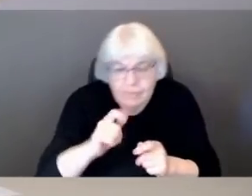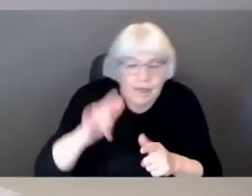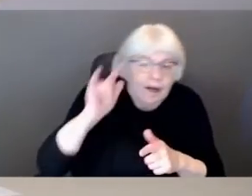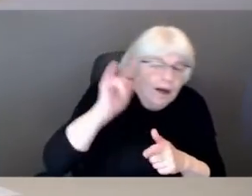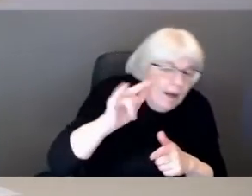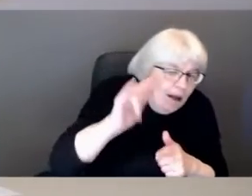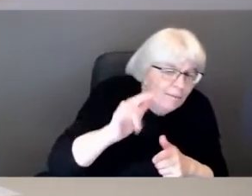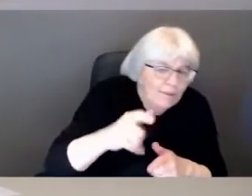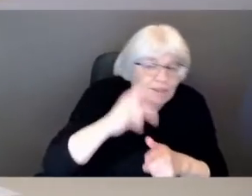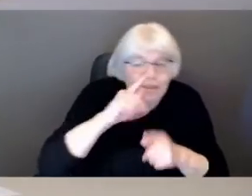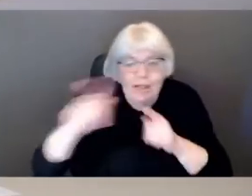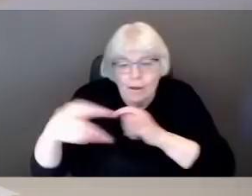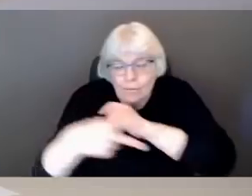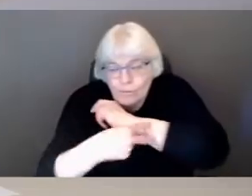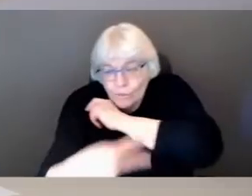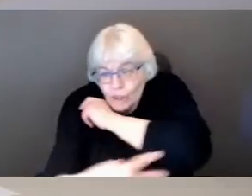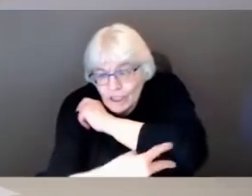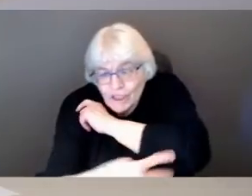entry.